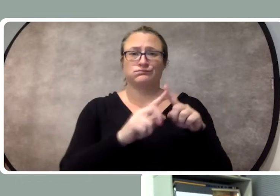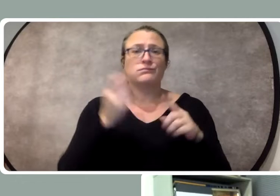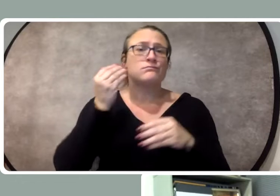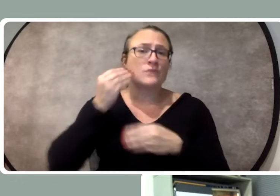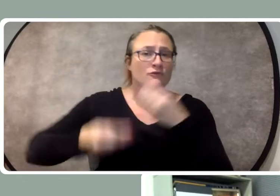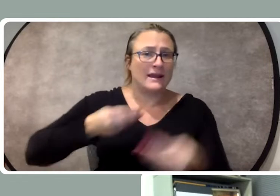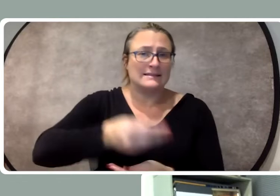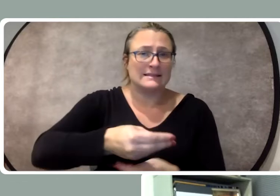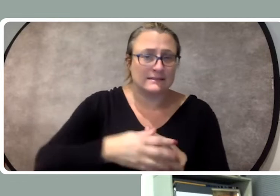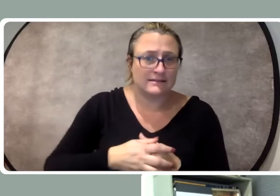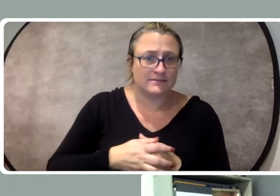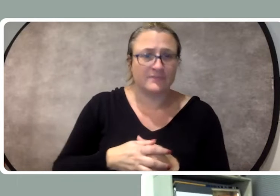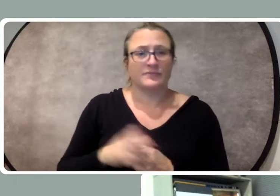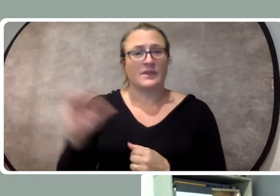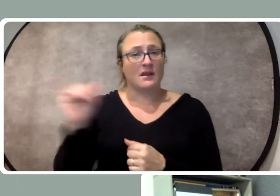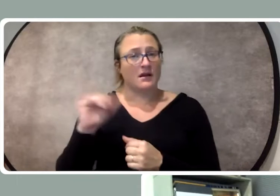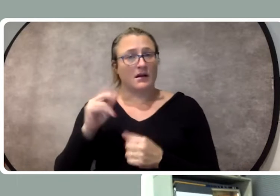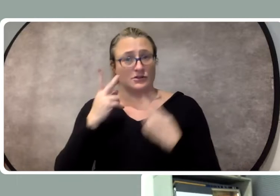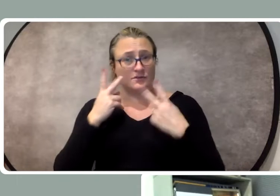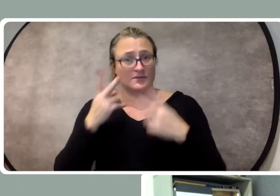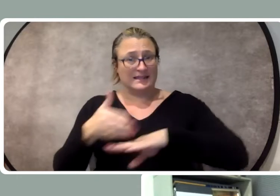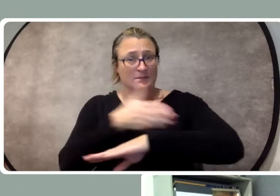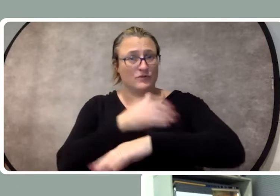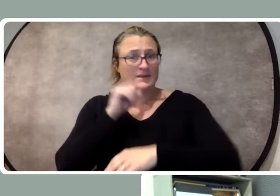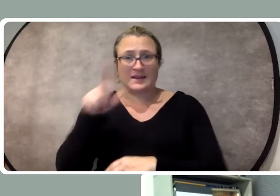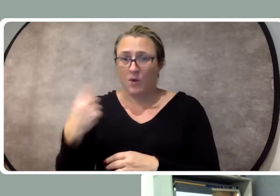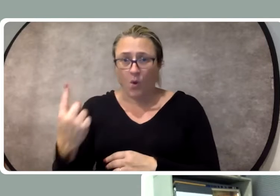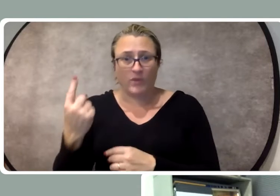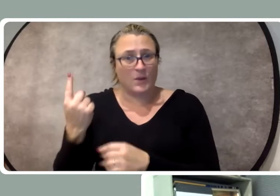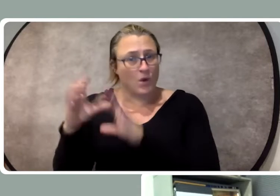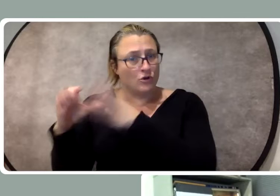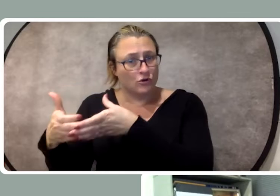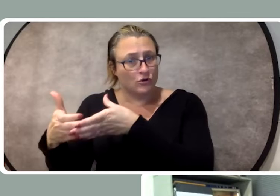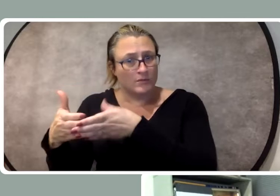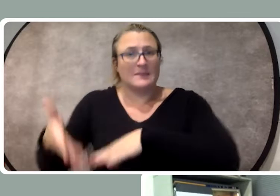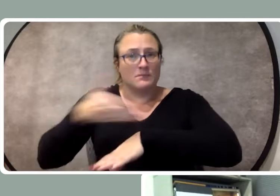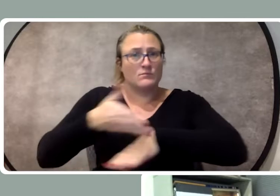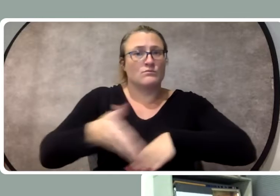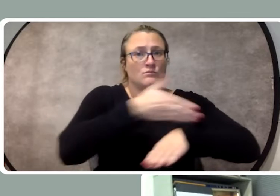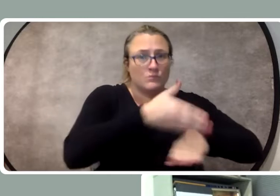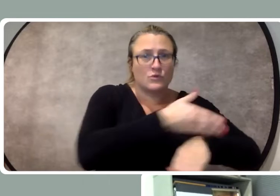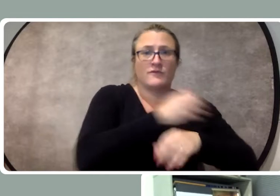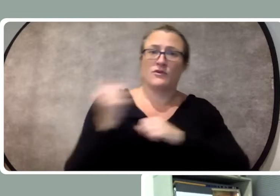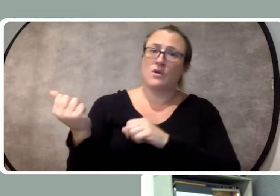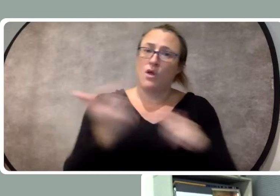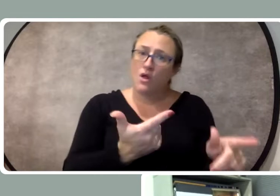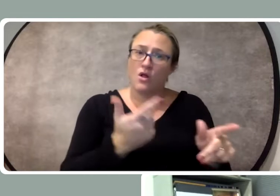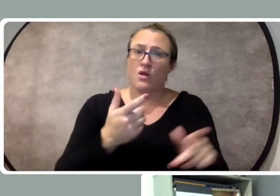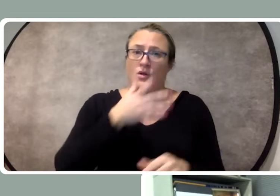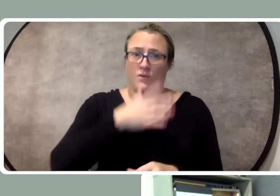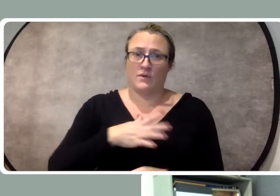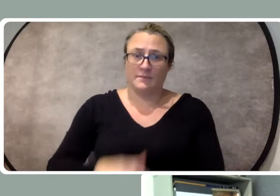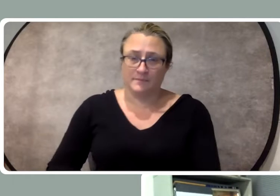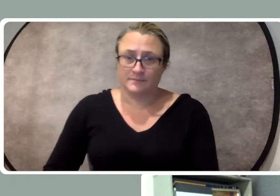also that the improvements are not limited to just one race, but all people seem to benefit from these